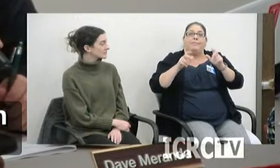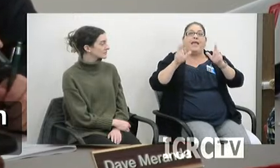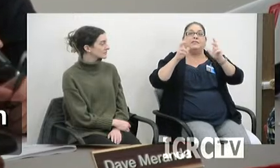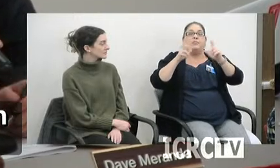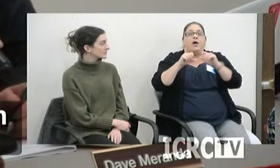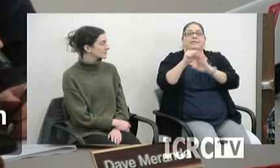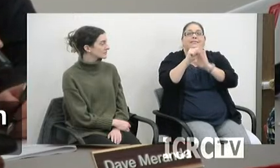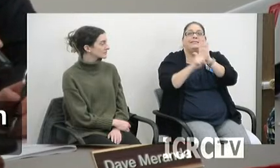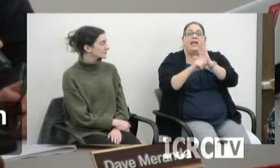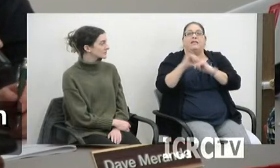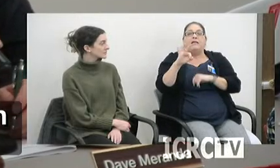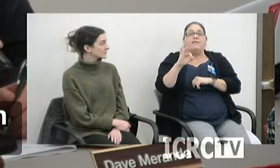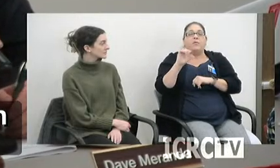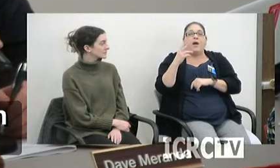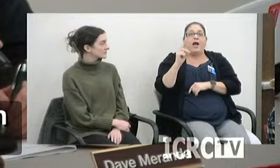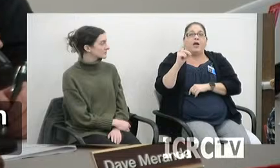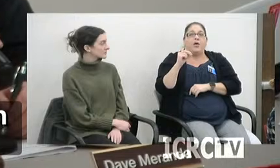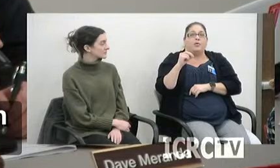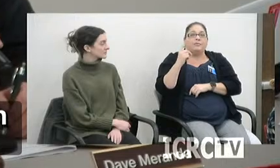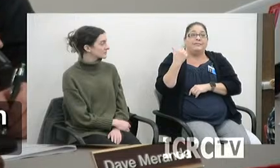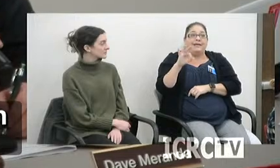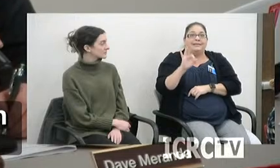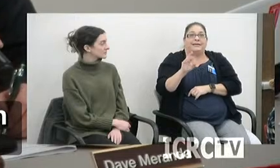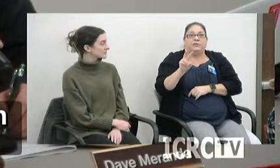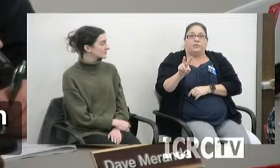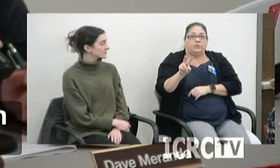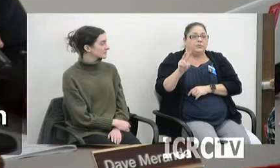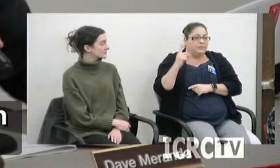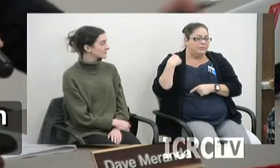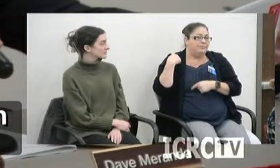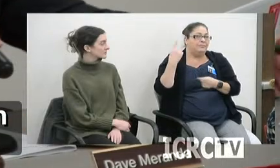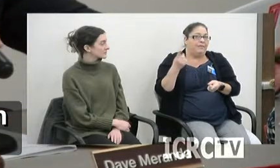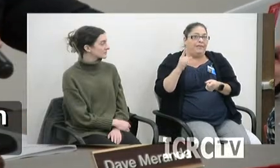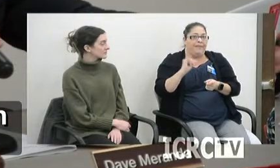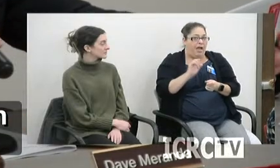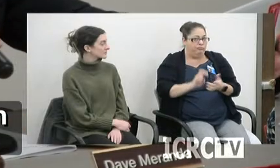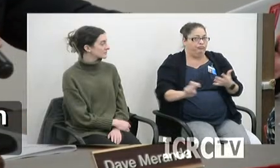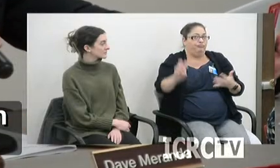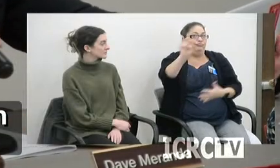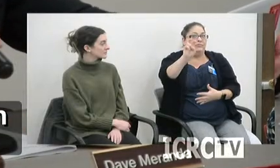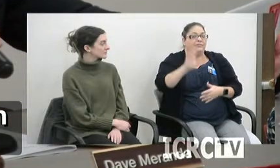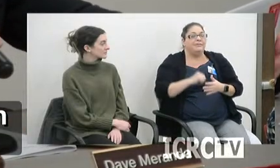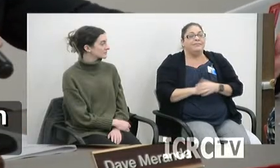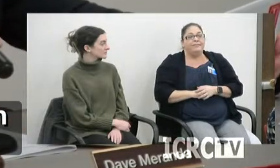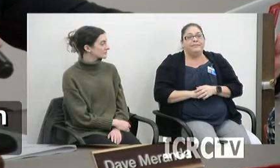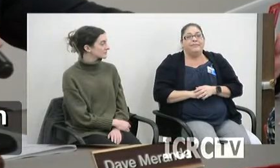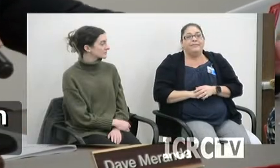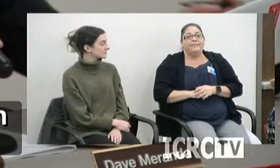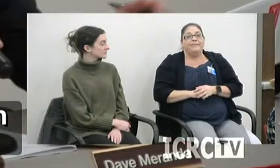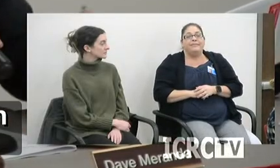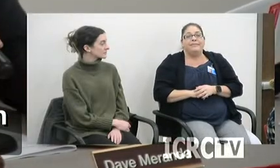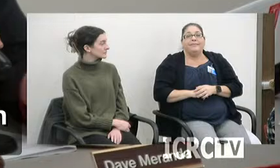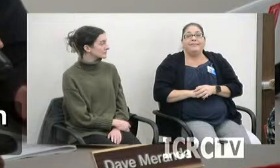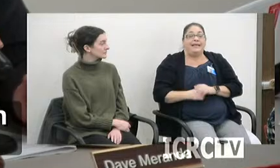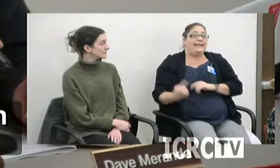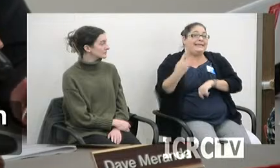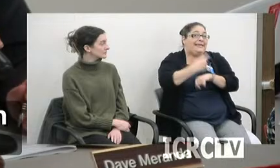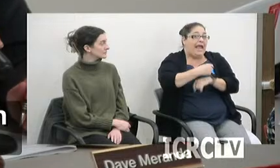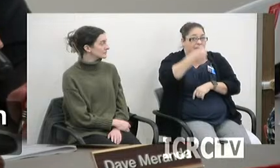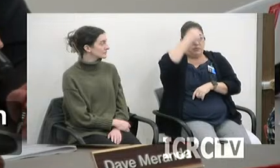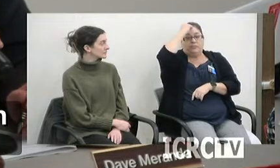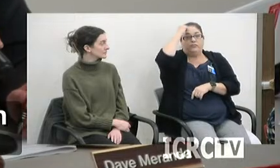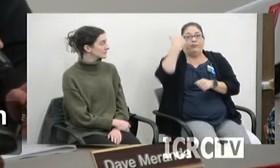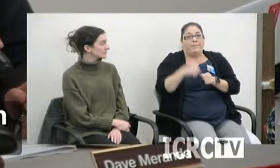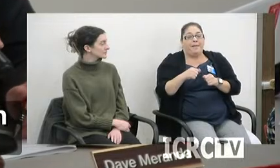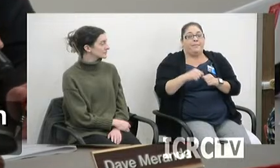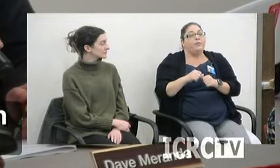in 1992, the highest we've had a team like that advance. As far as dates to remember, the